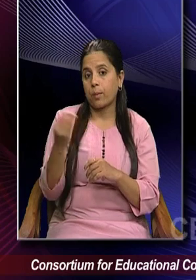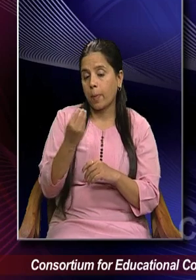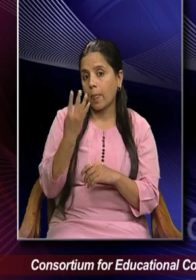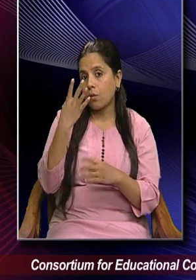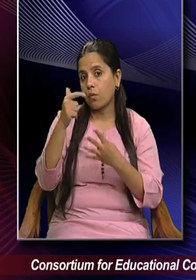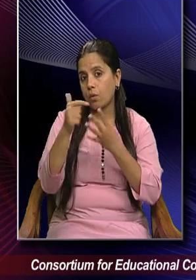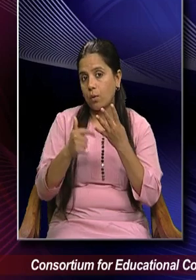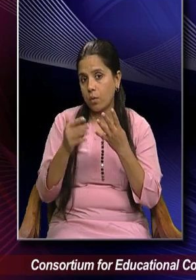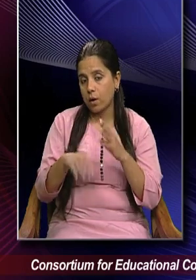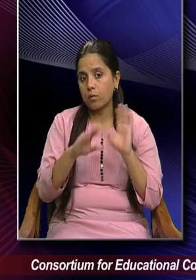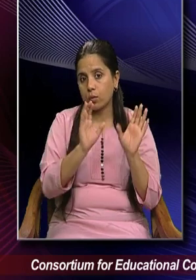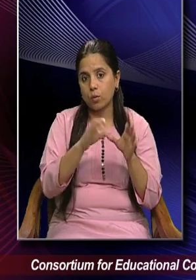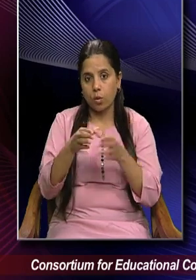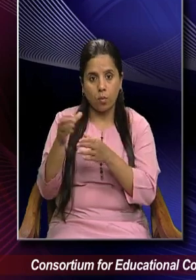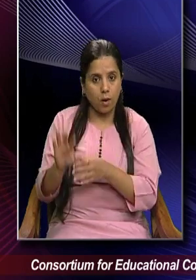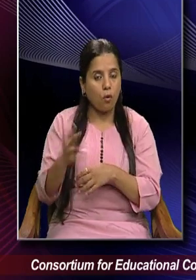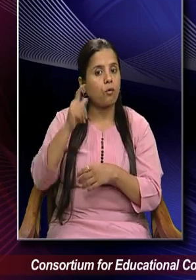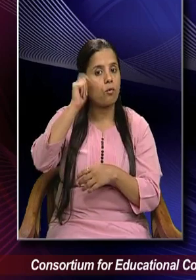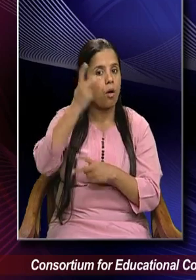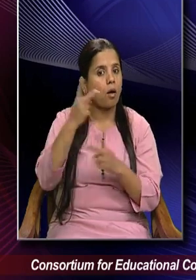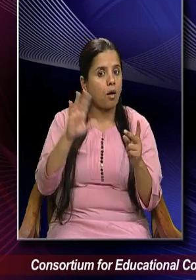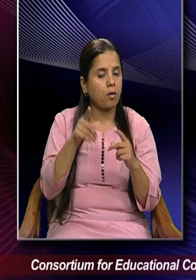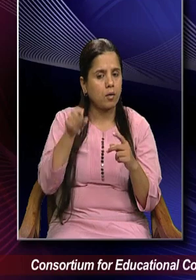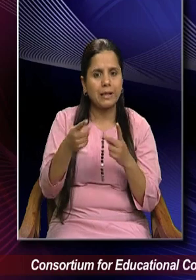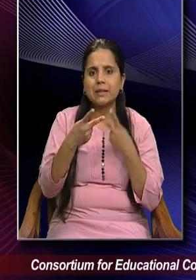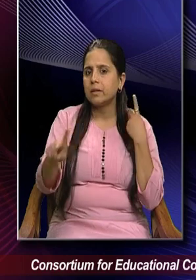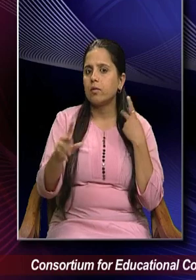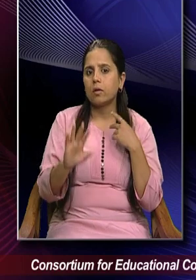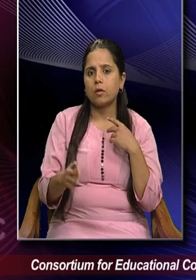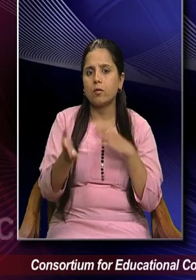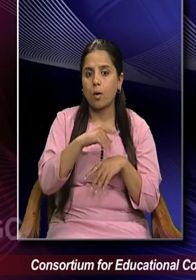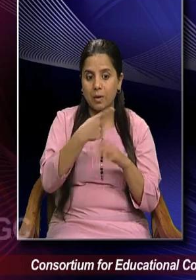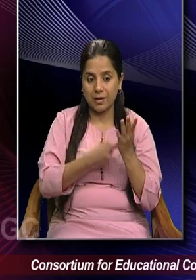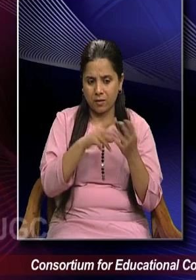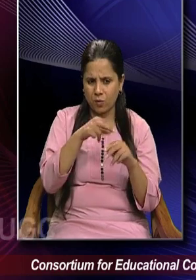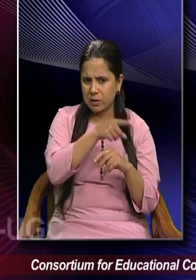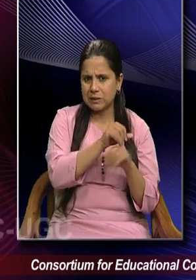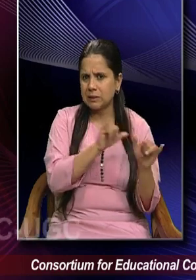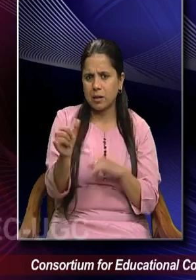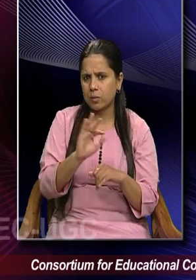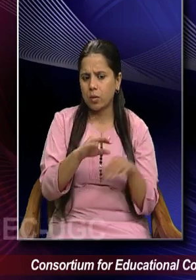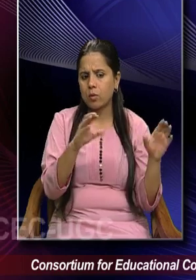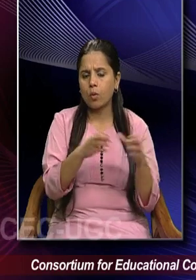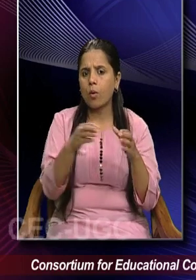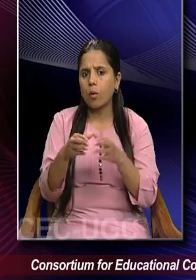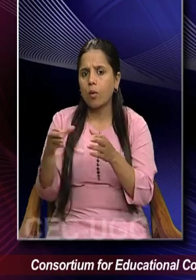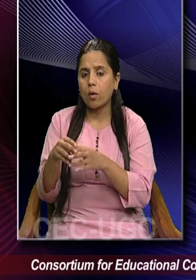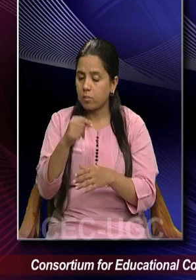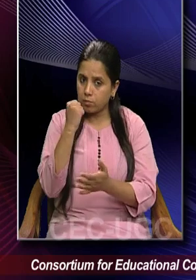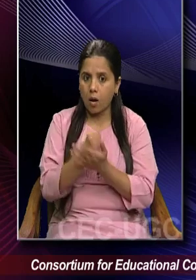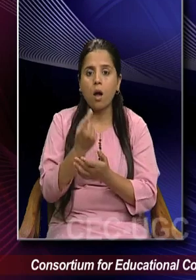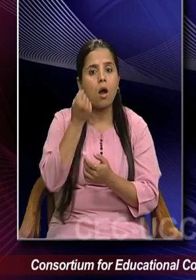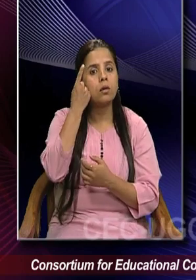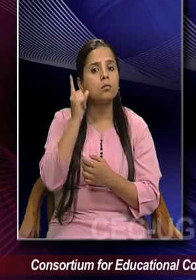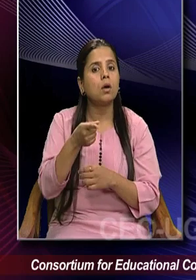four well-defined groups of foreigners who are different from refugees. These categories must be